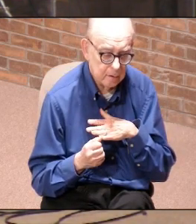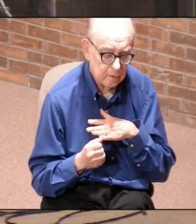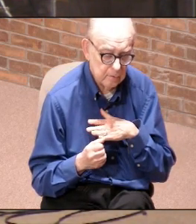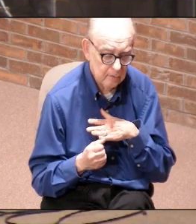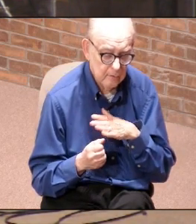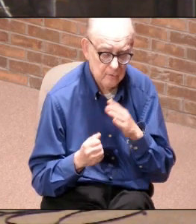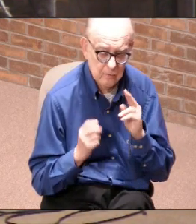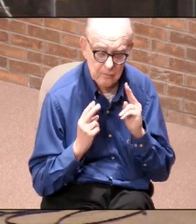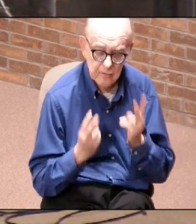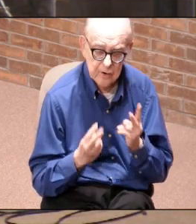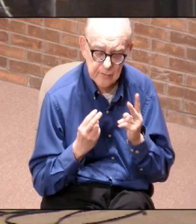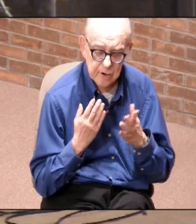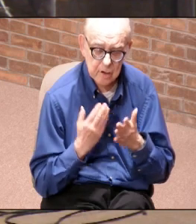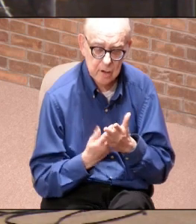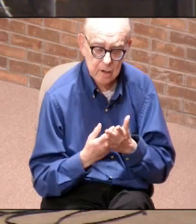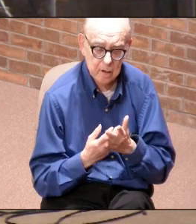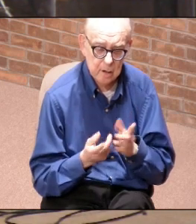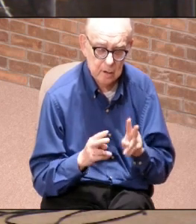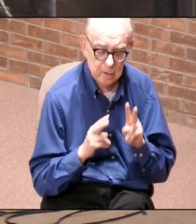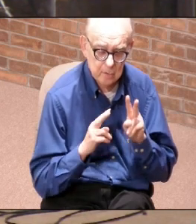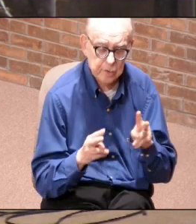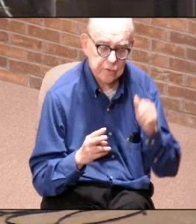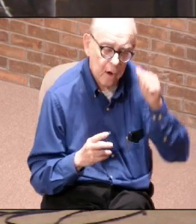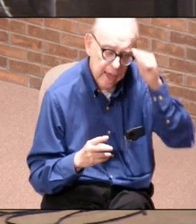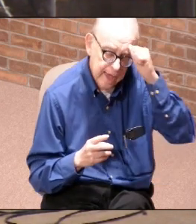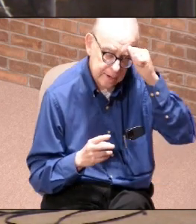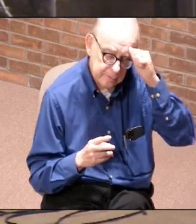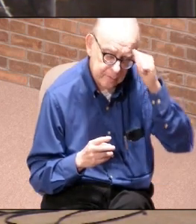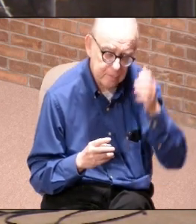very good. But when He saw Adam,